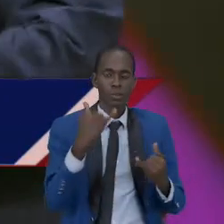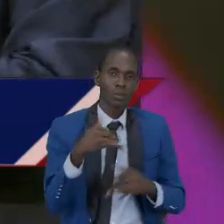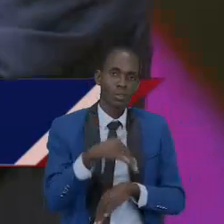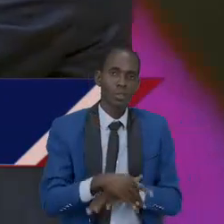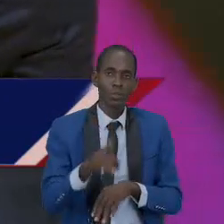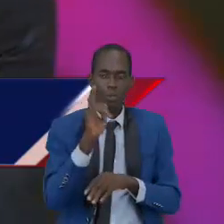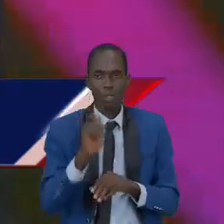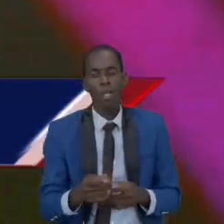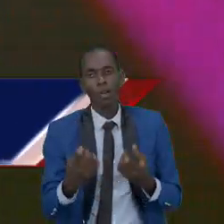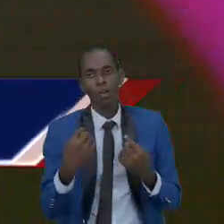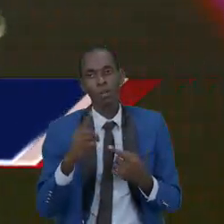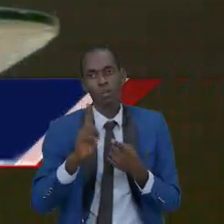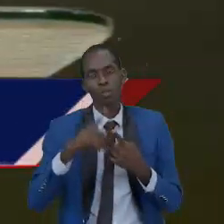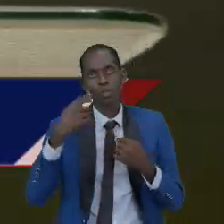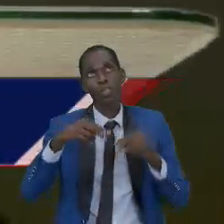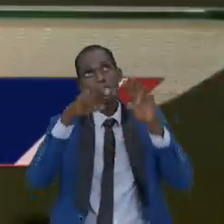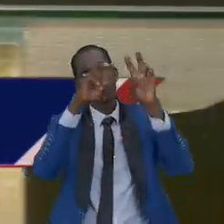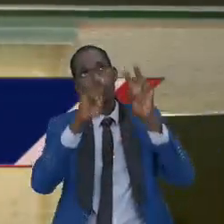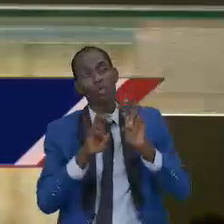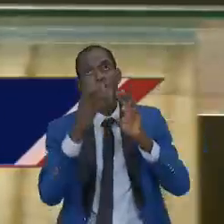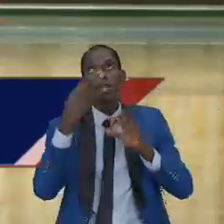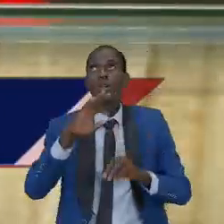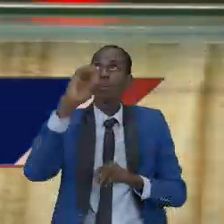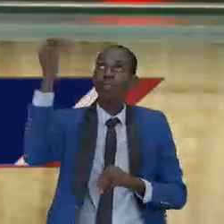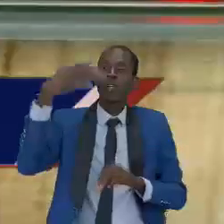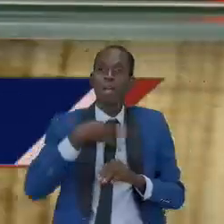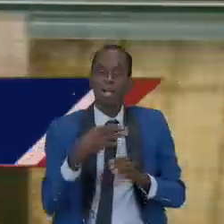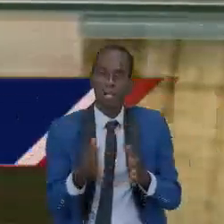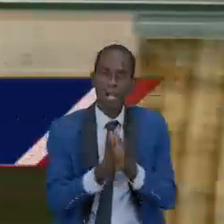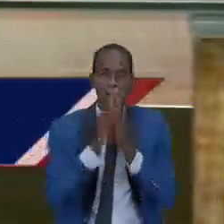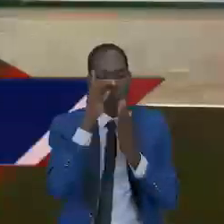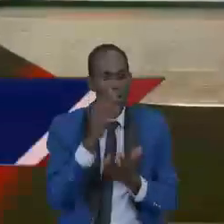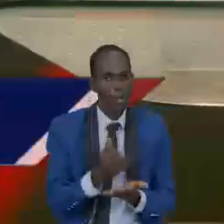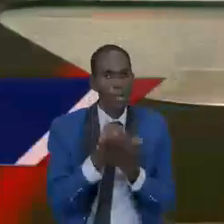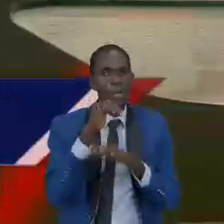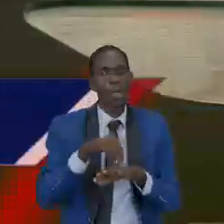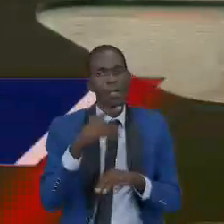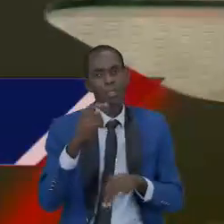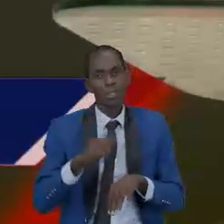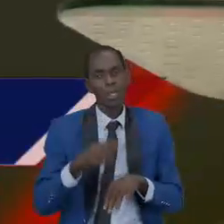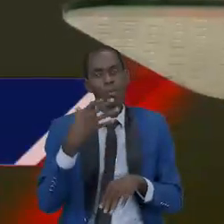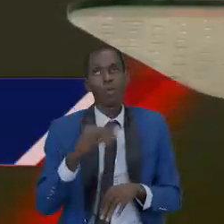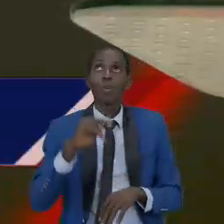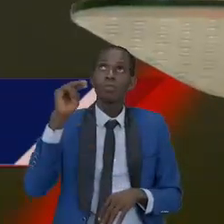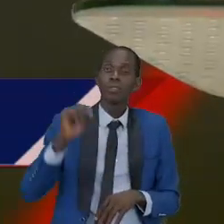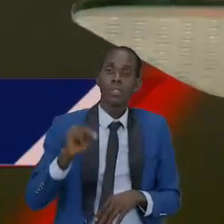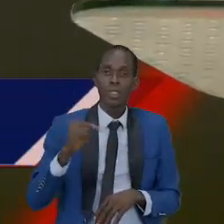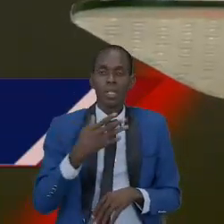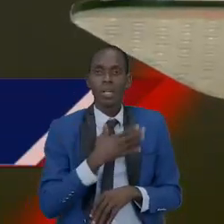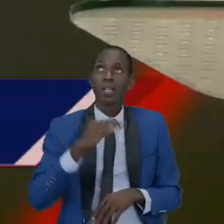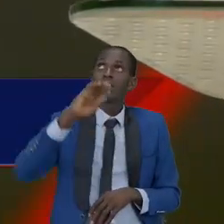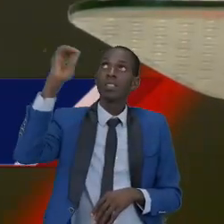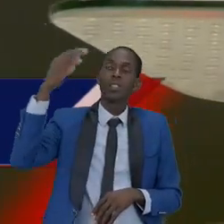come to the throne of grace and require help at the time of need, and grace will